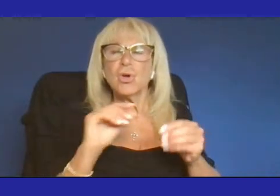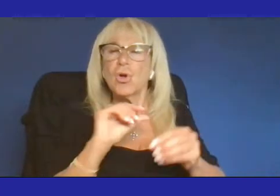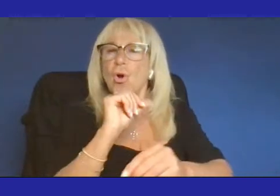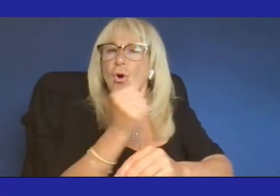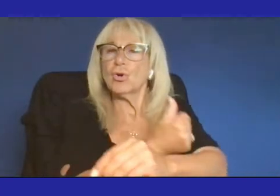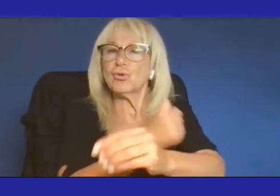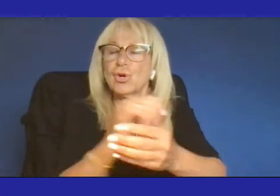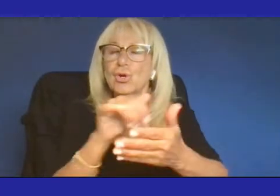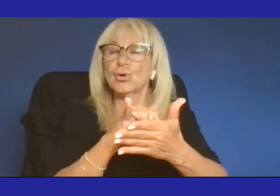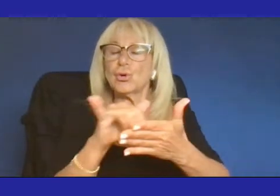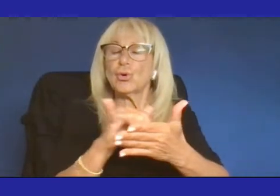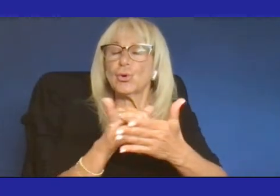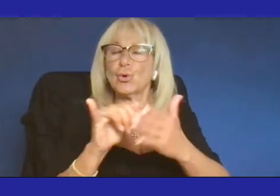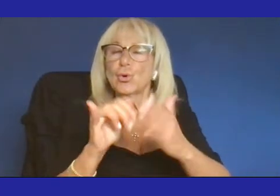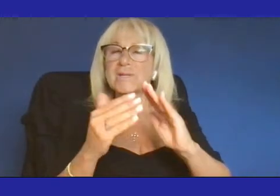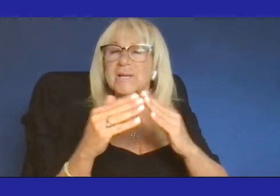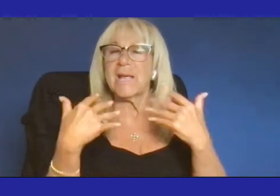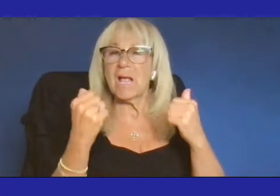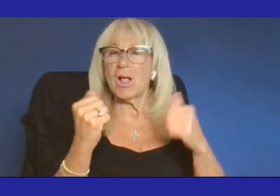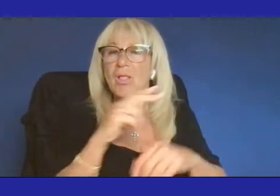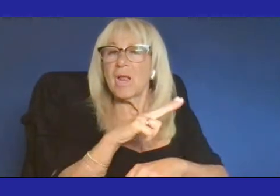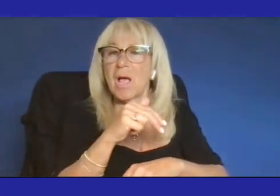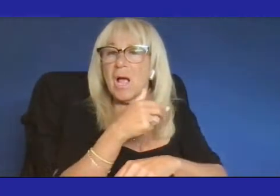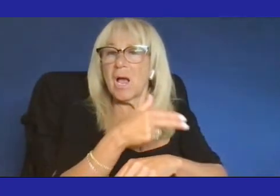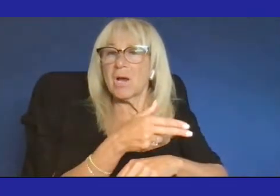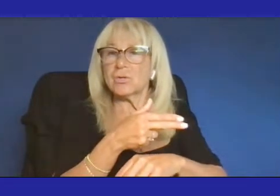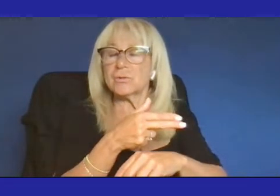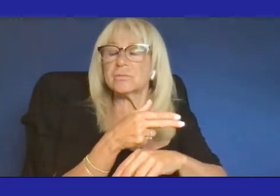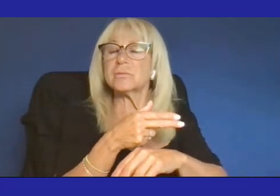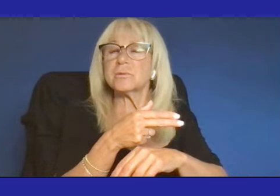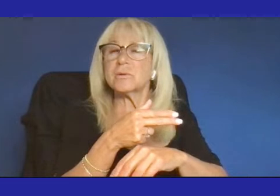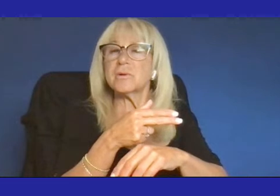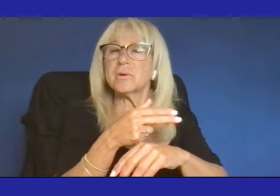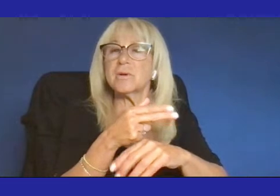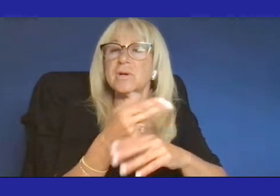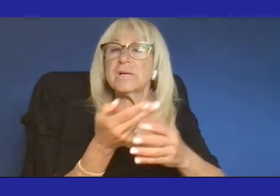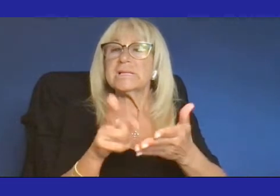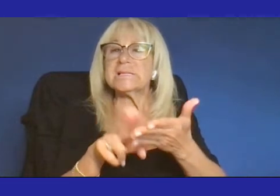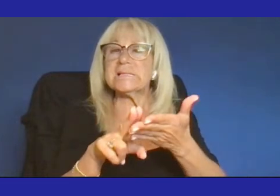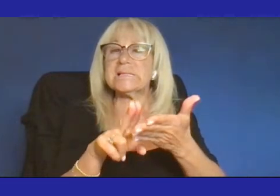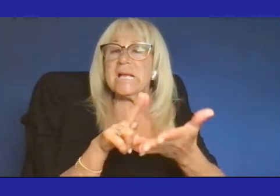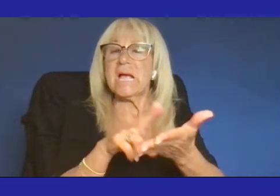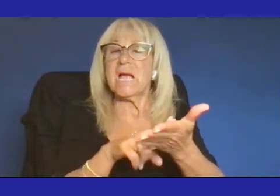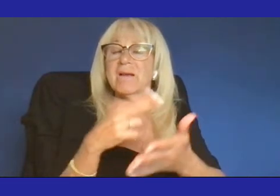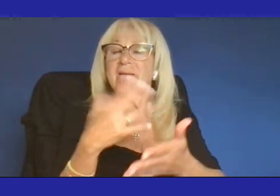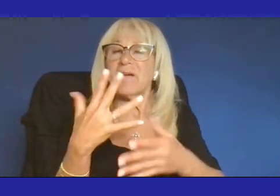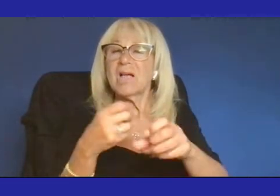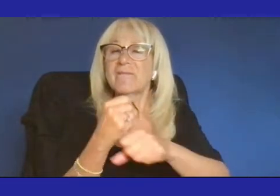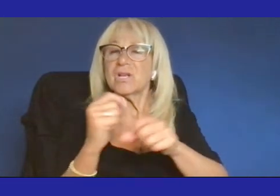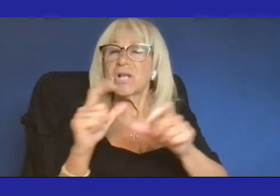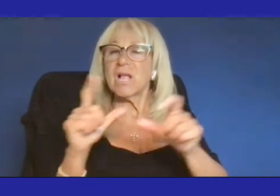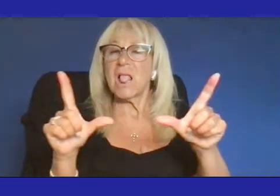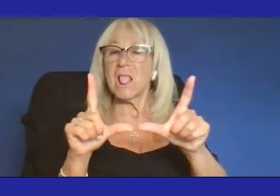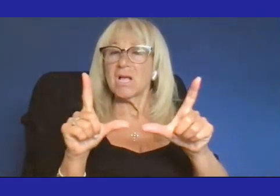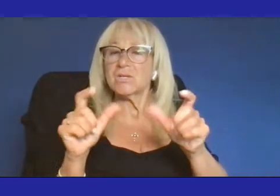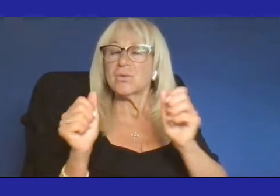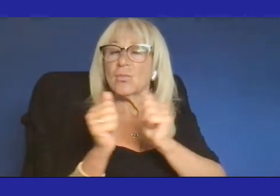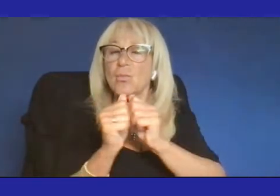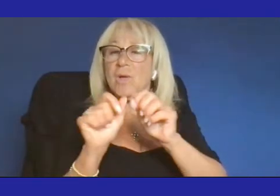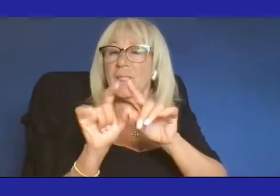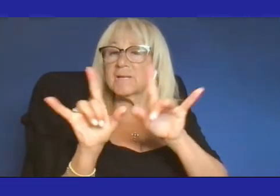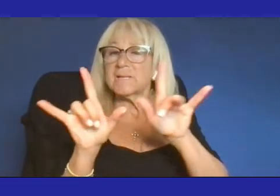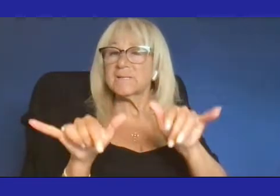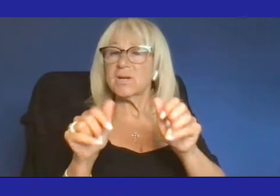City Health and Hospitals Corporation to sign a 5-year license terminable by the system without